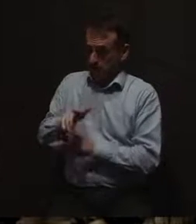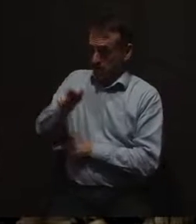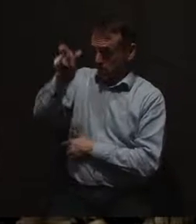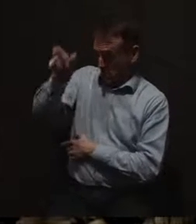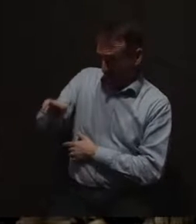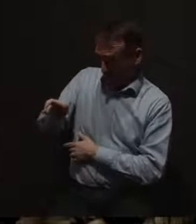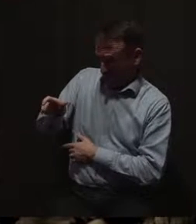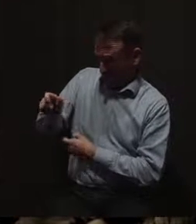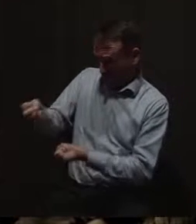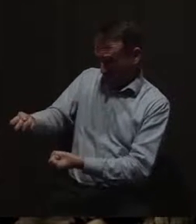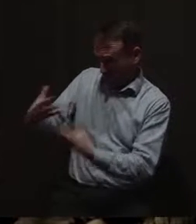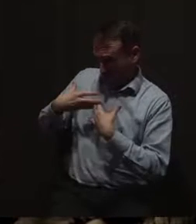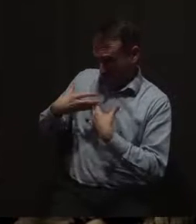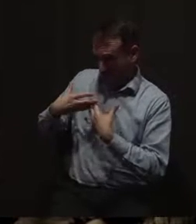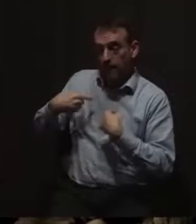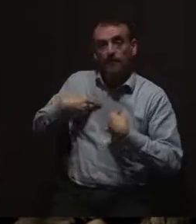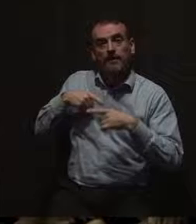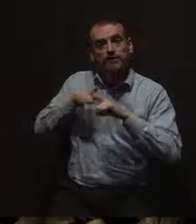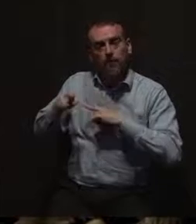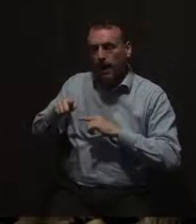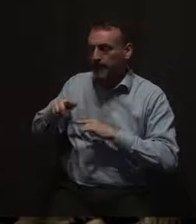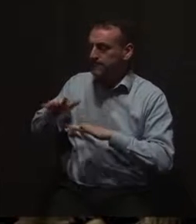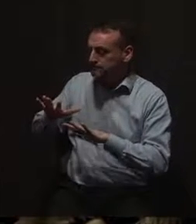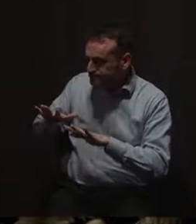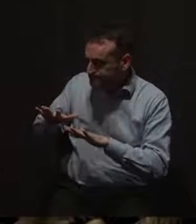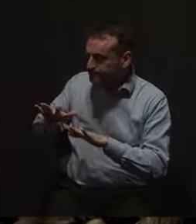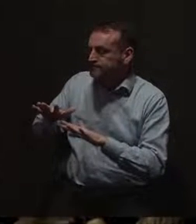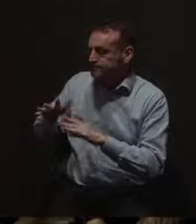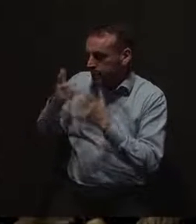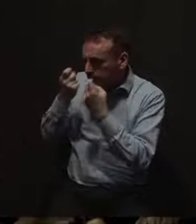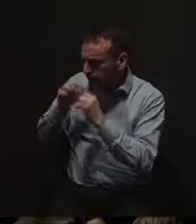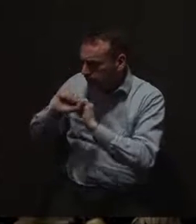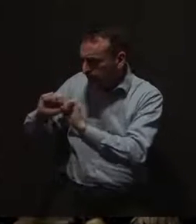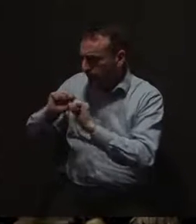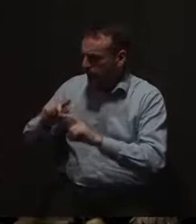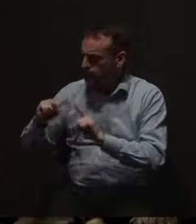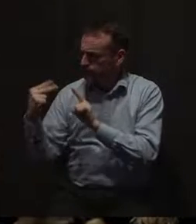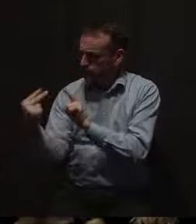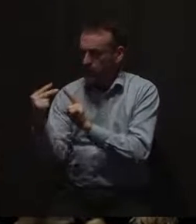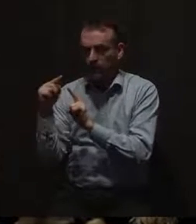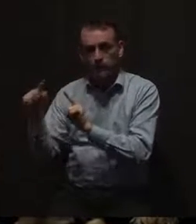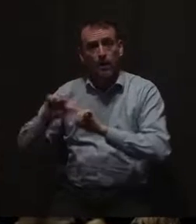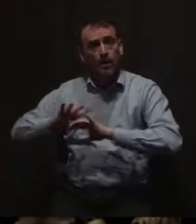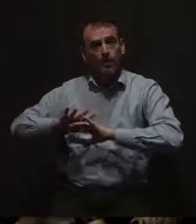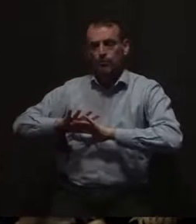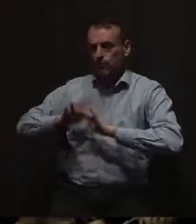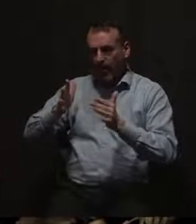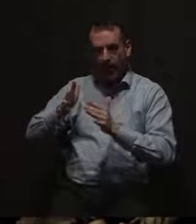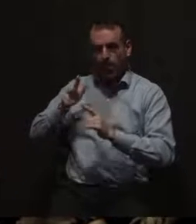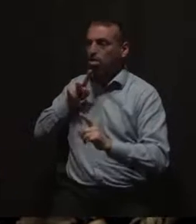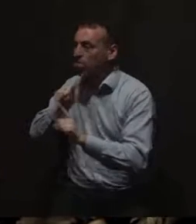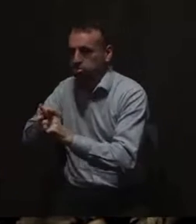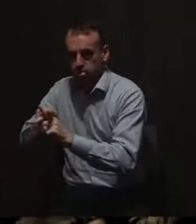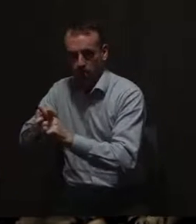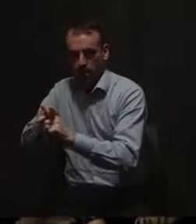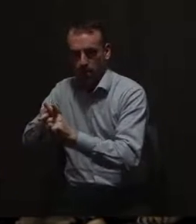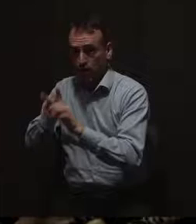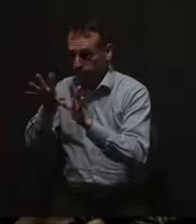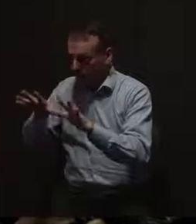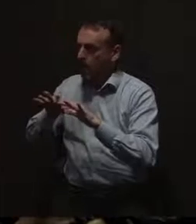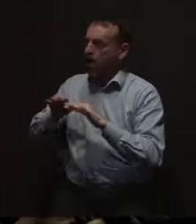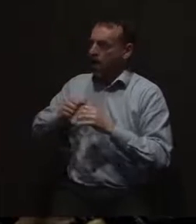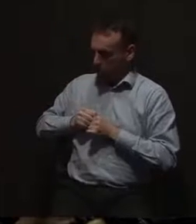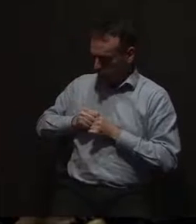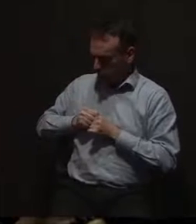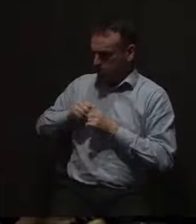possible sense and not to jump on certain buzzwords, points, a pilz, a person I love to hate, like a